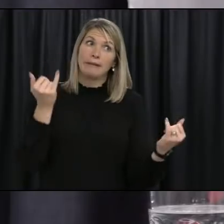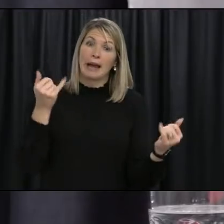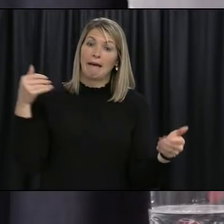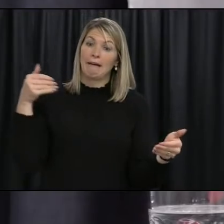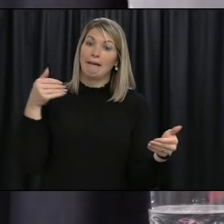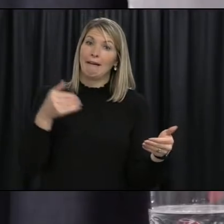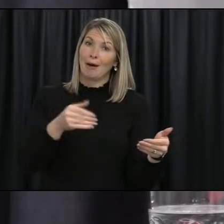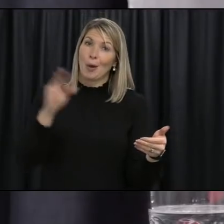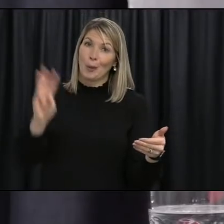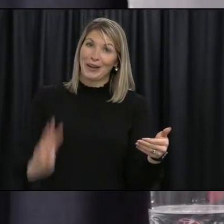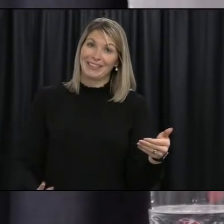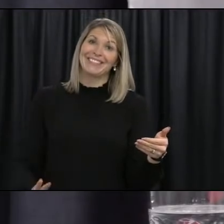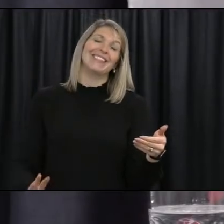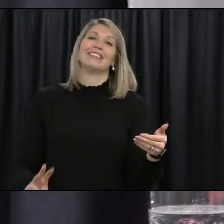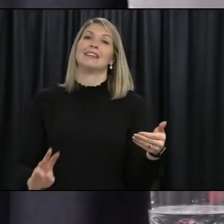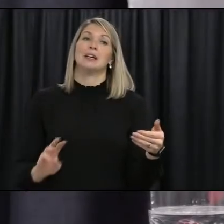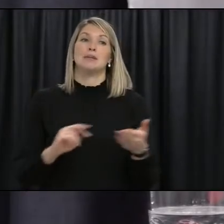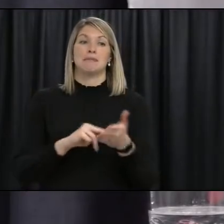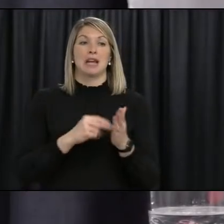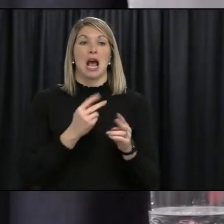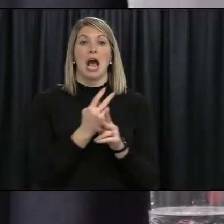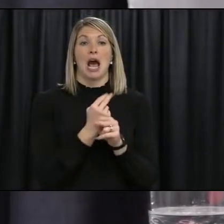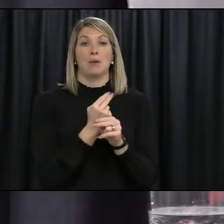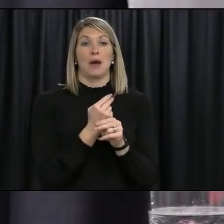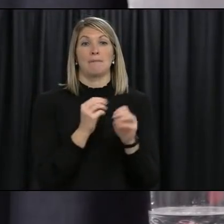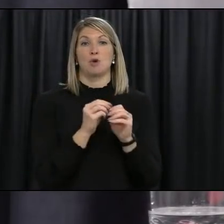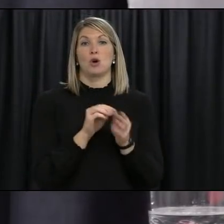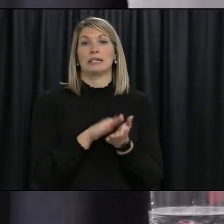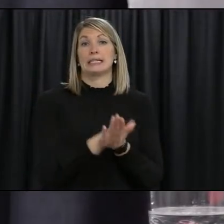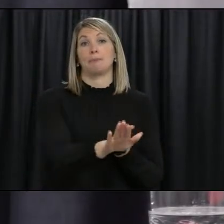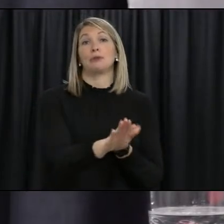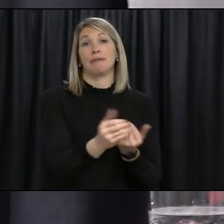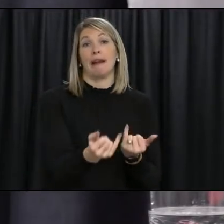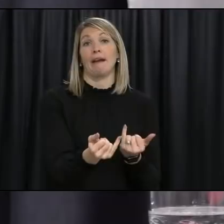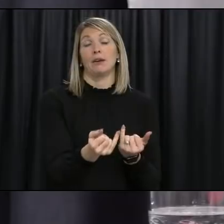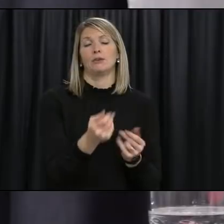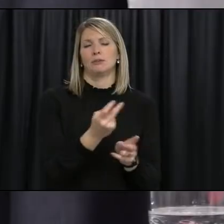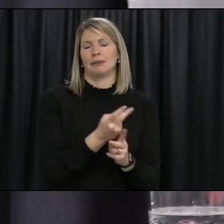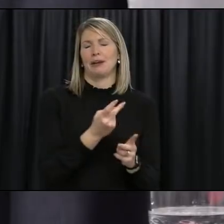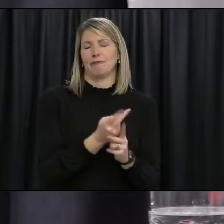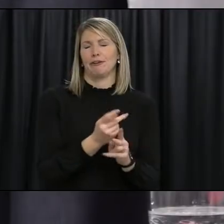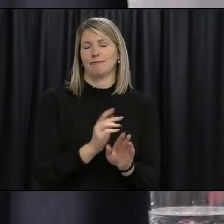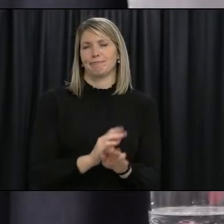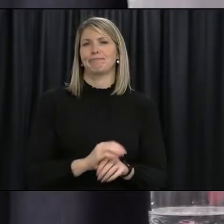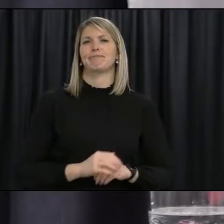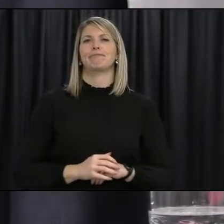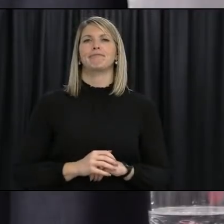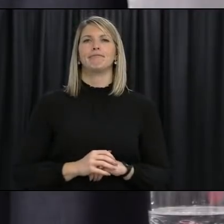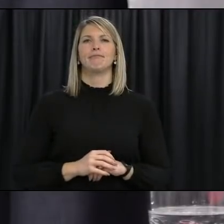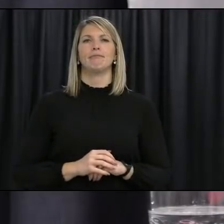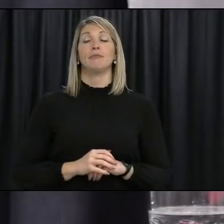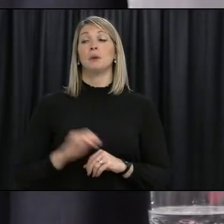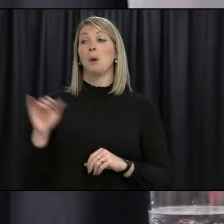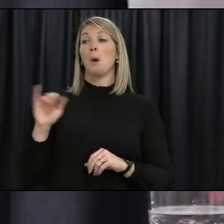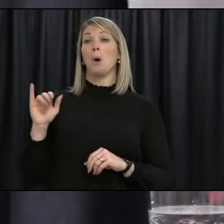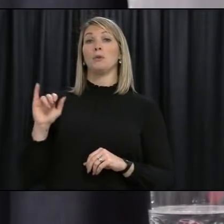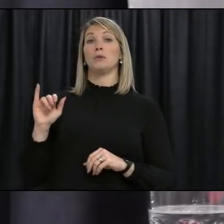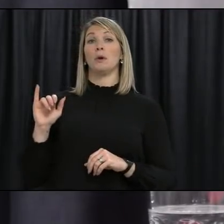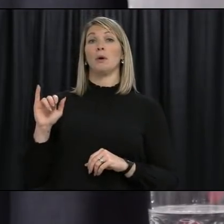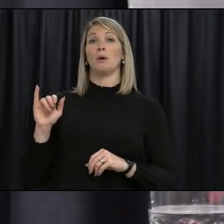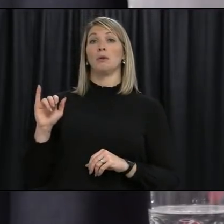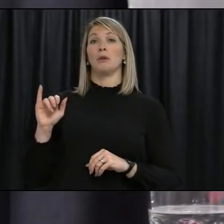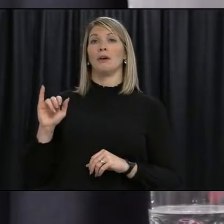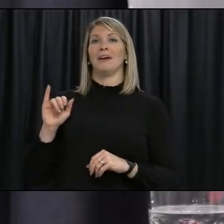the highways become less predictable. The last week I would want to recognize today is